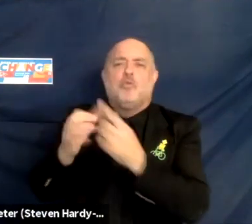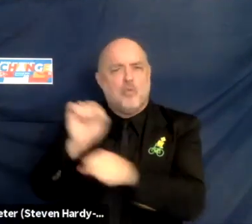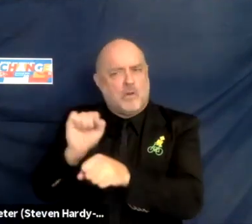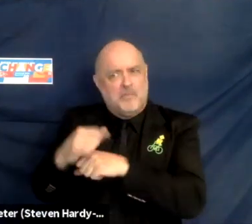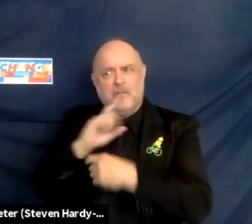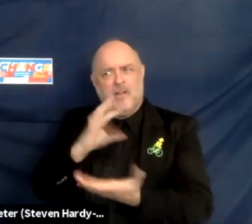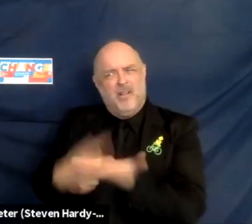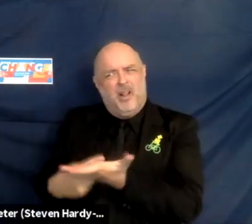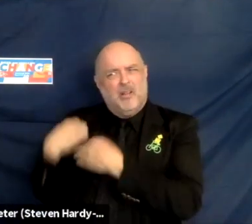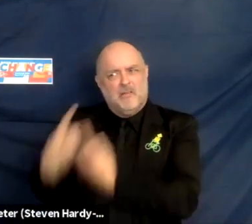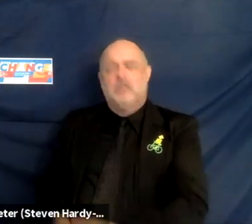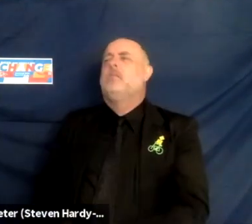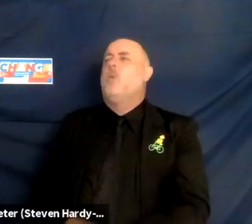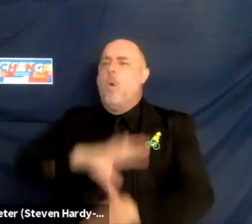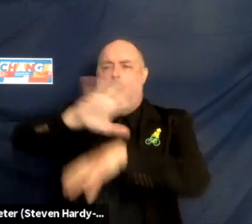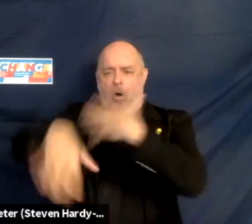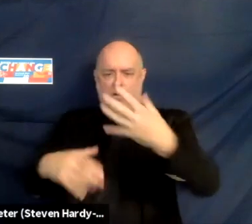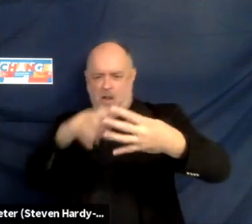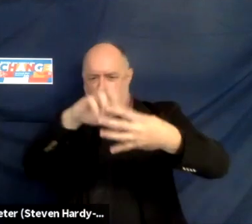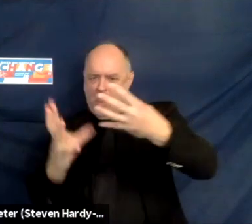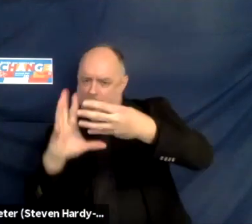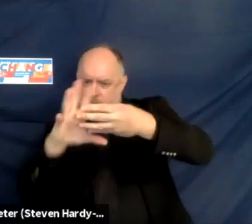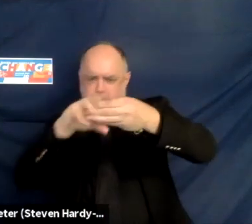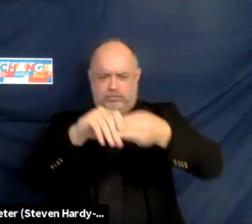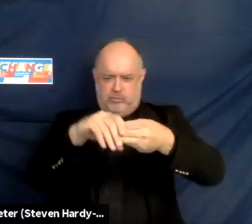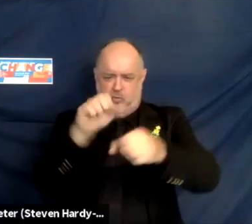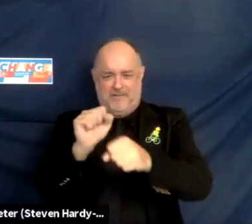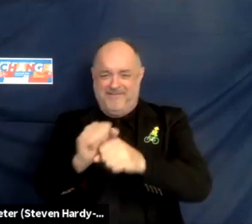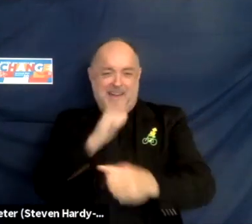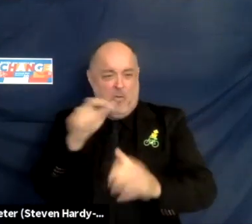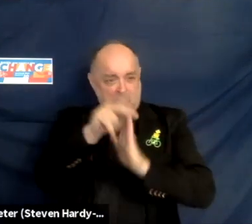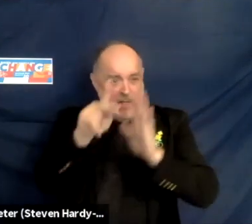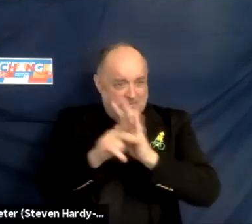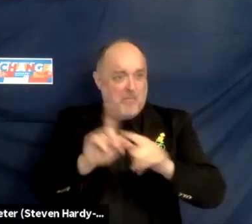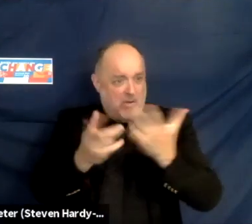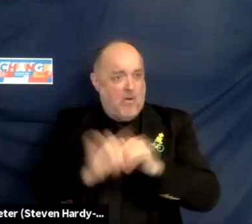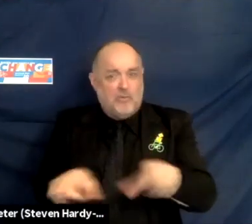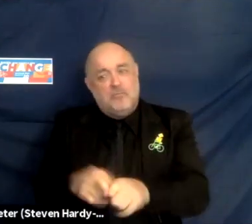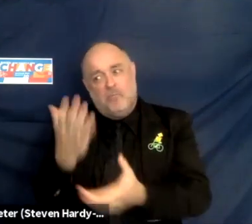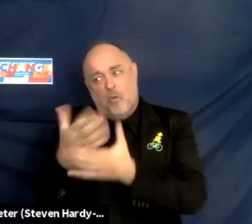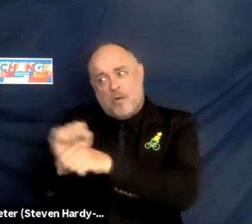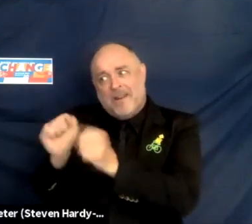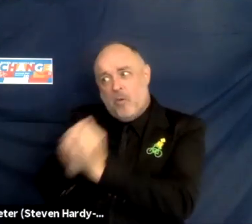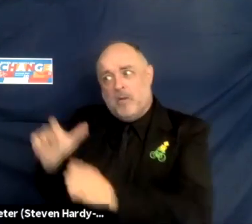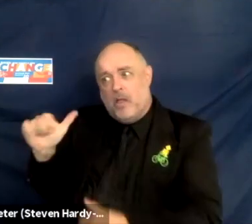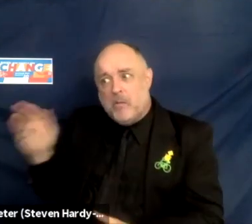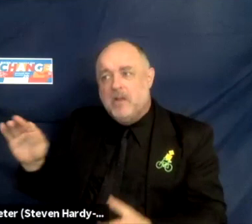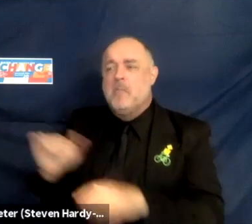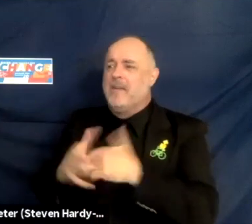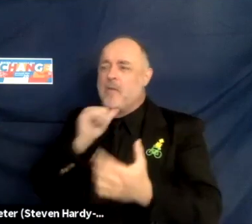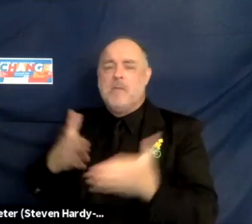have to happen together. And obviously that includes policy, but it's not limited to policy. And that's part of where your work comes in, not just in terms of